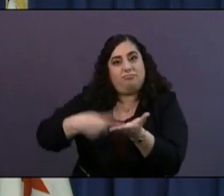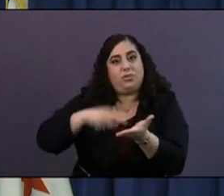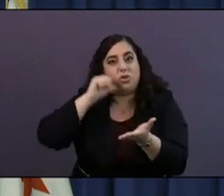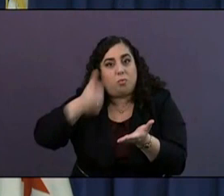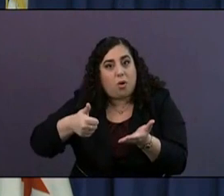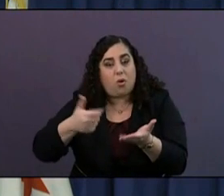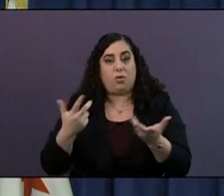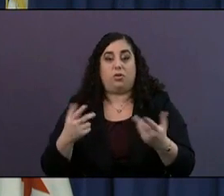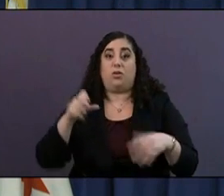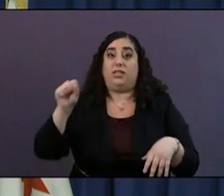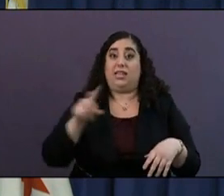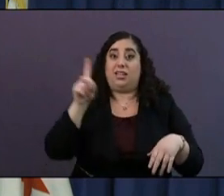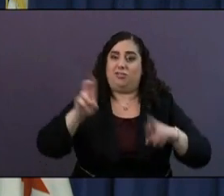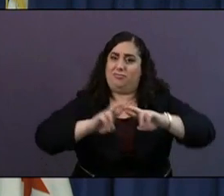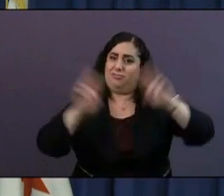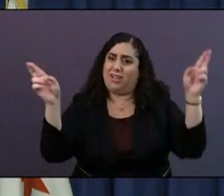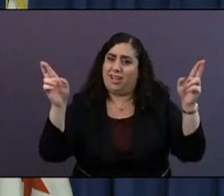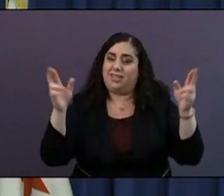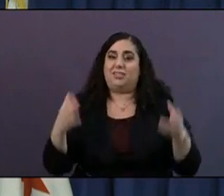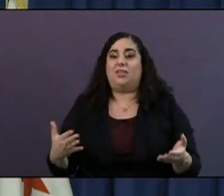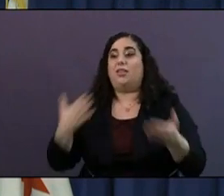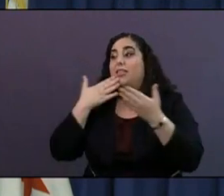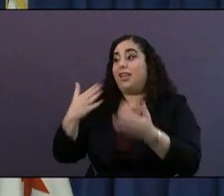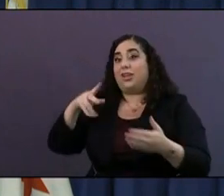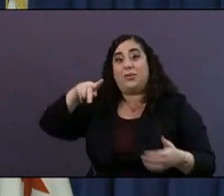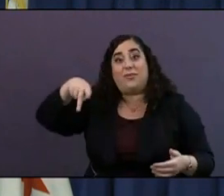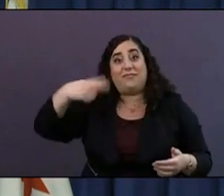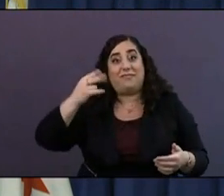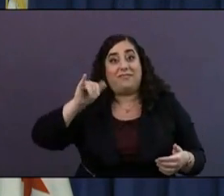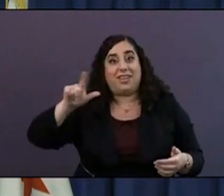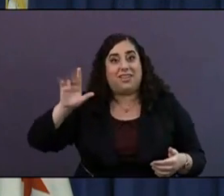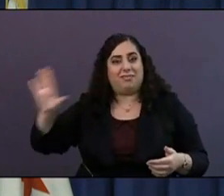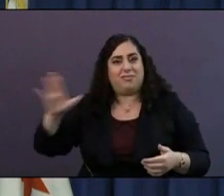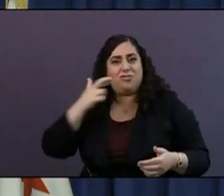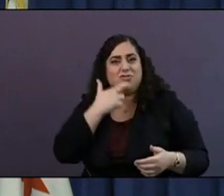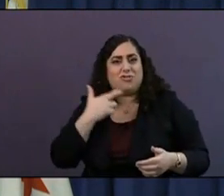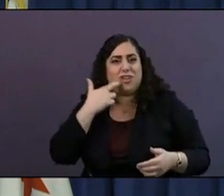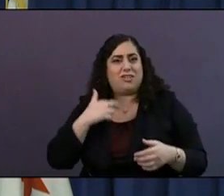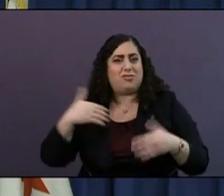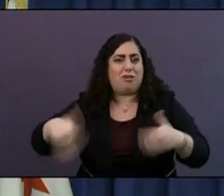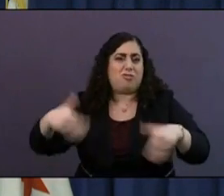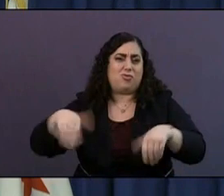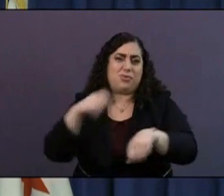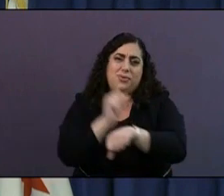safely reopen. Phil, thank you, sir, for all of the work at Phil's Barbecue. And